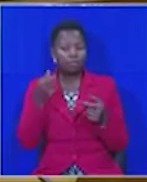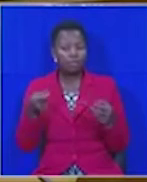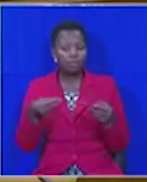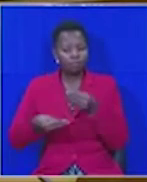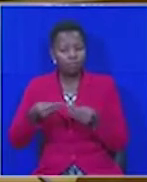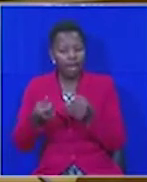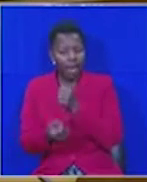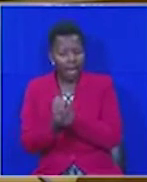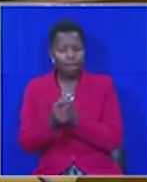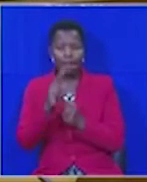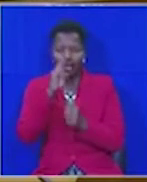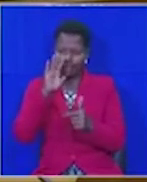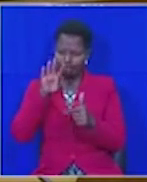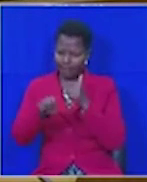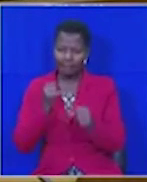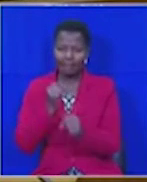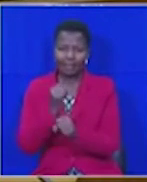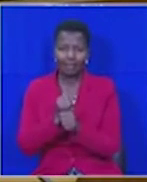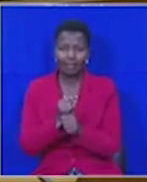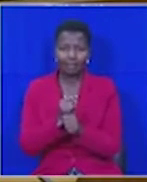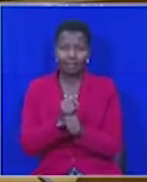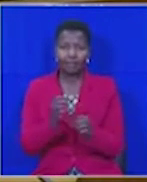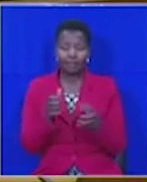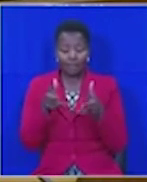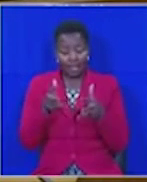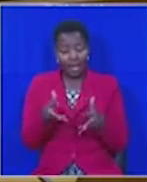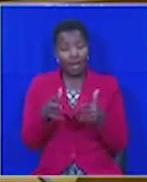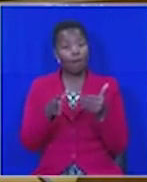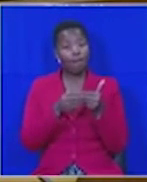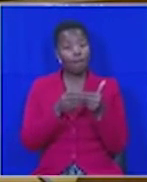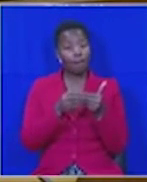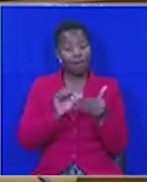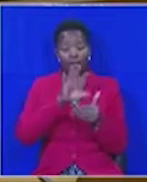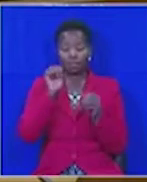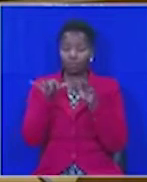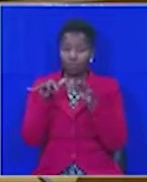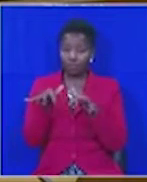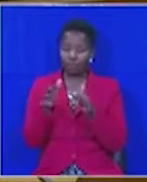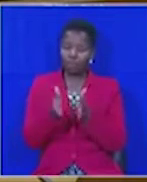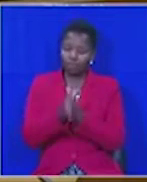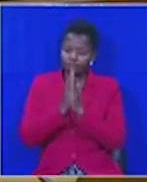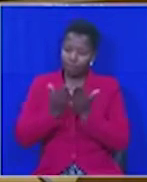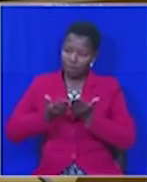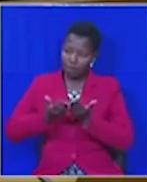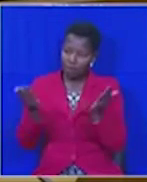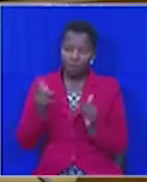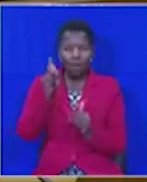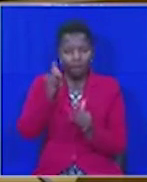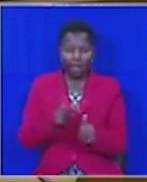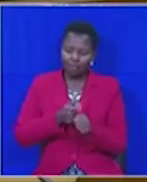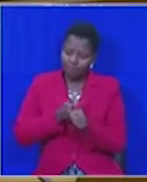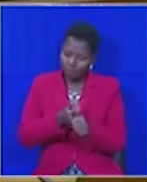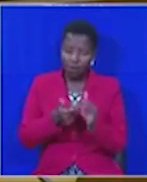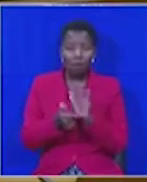and dealt with accordingly. Therefore, members and South Africans at large, we are inviting you to comply when requested